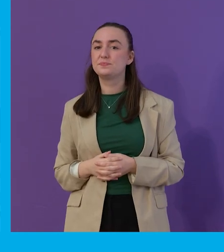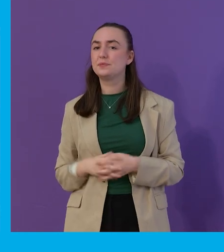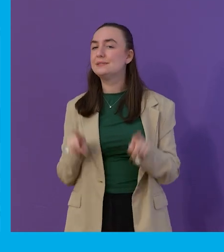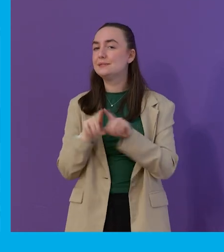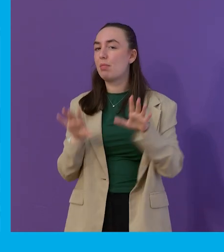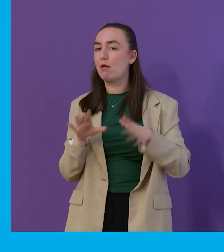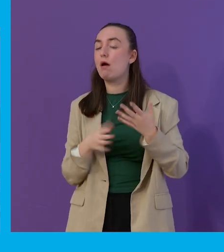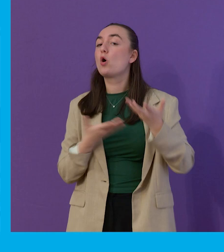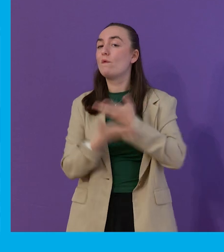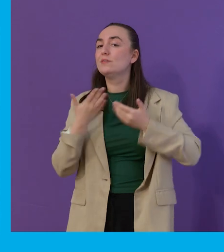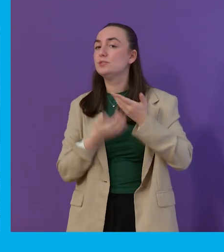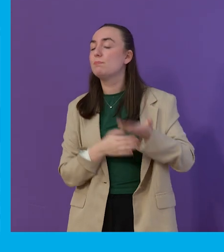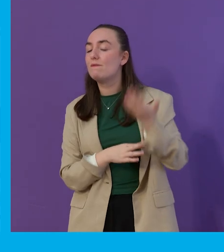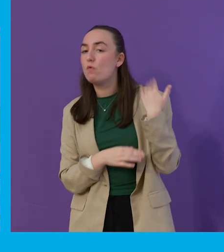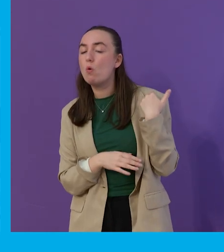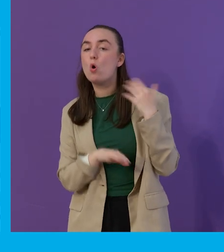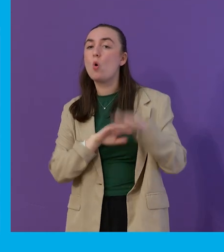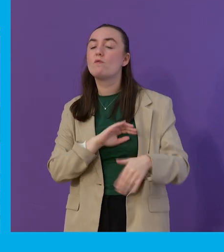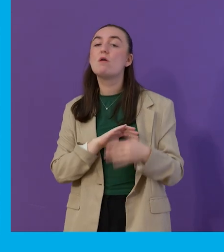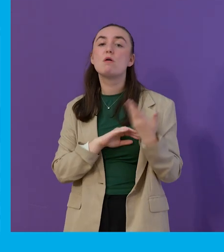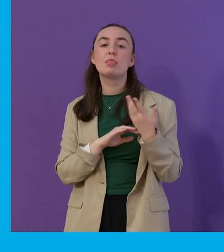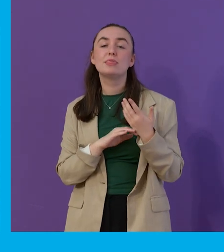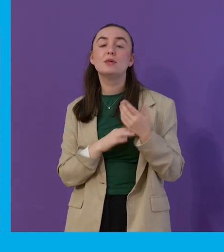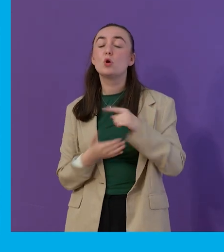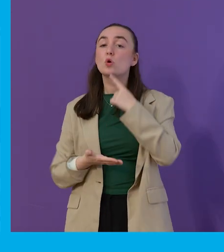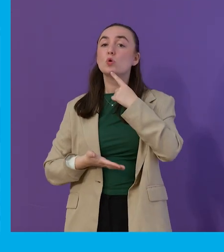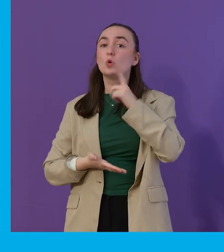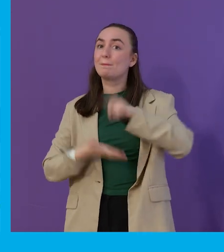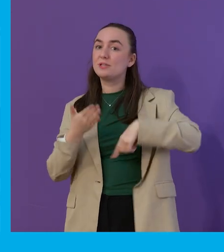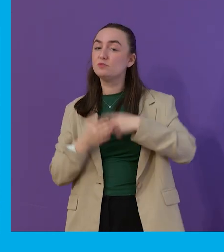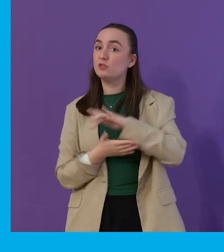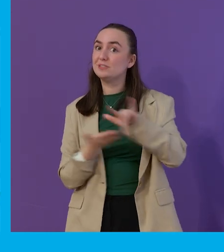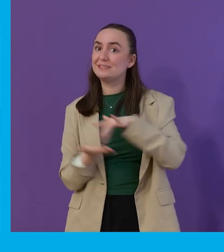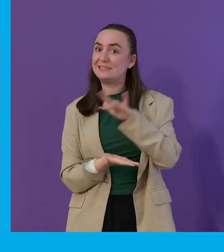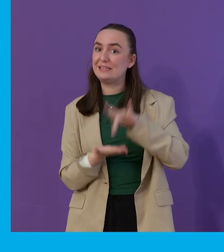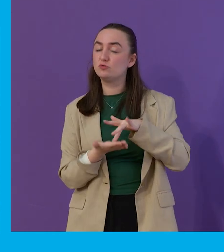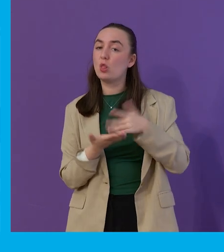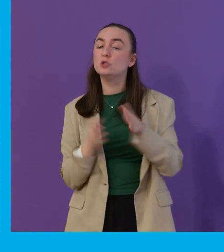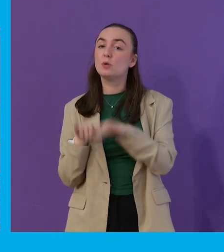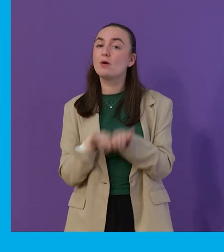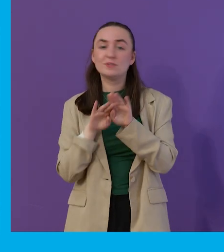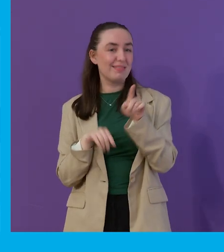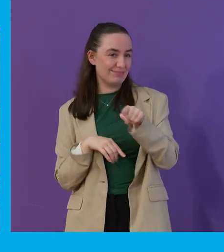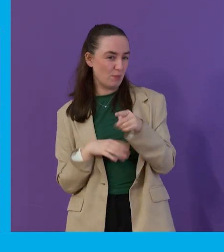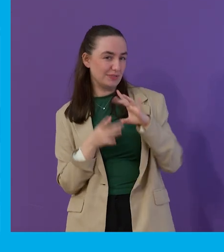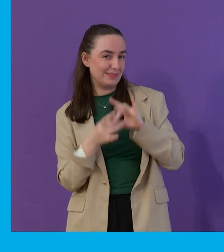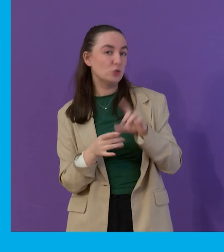we came in the room, the Commission for Strengthening Local Democracy was convened by COSLA at the time of the